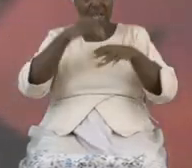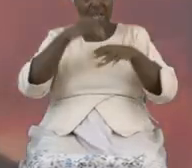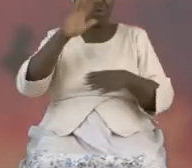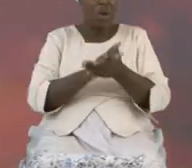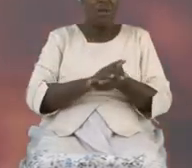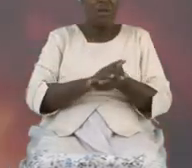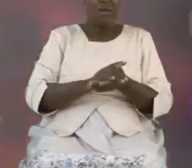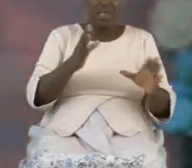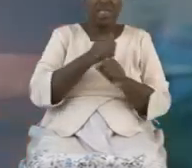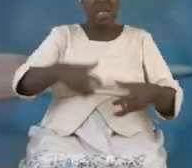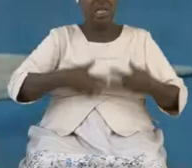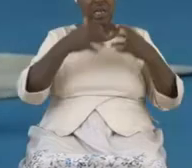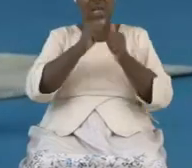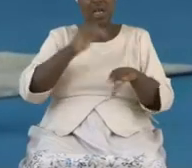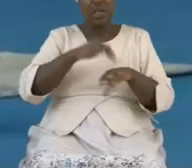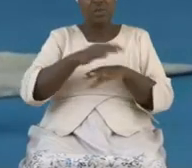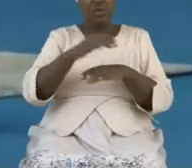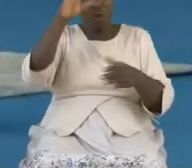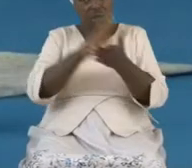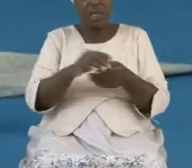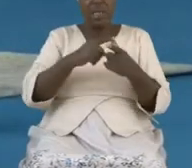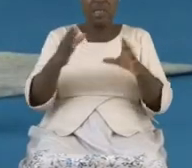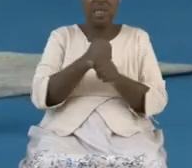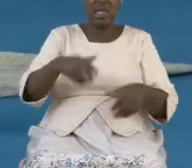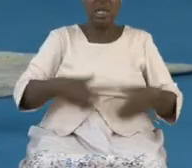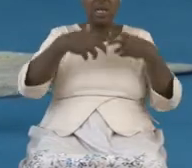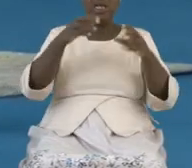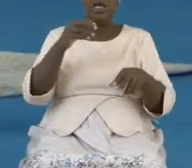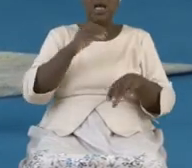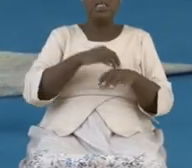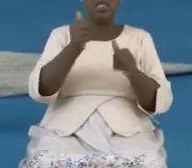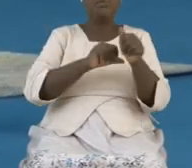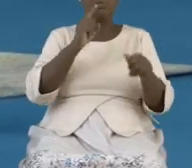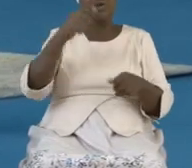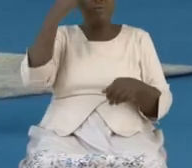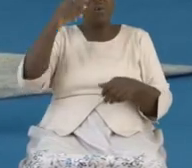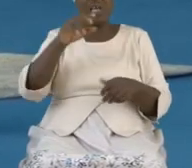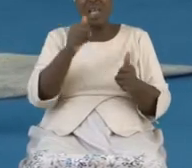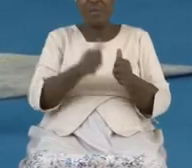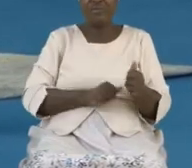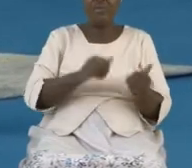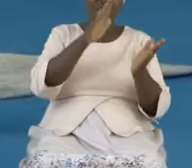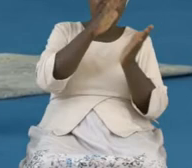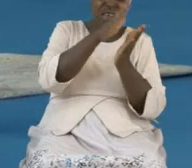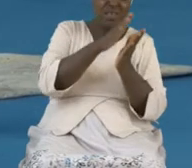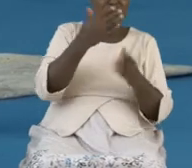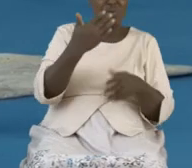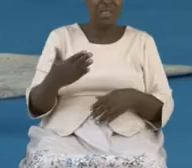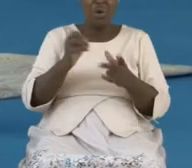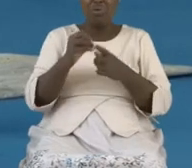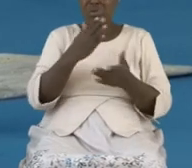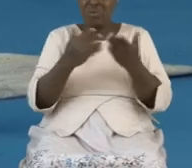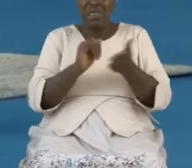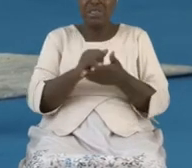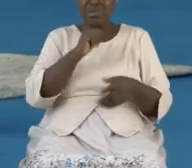husband, getting angry at everybody for every little thing or even for big things, and say,